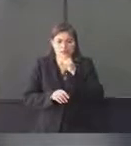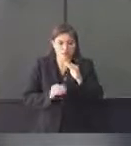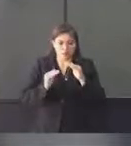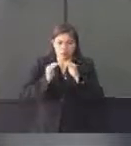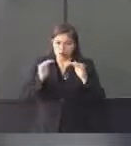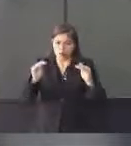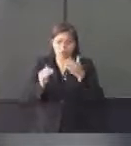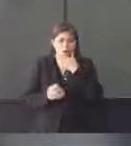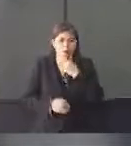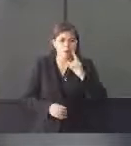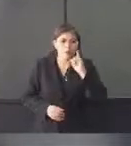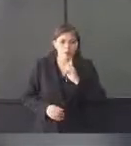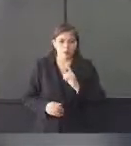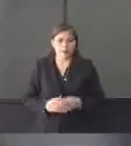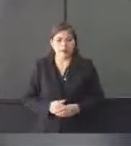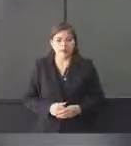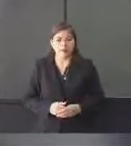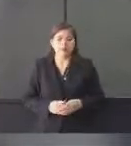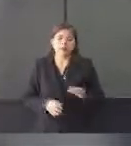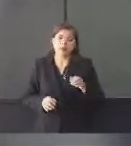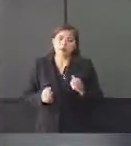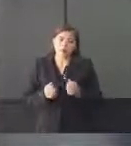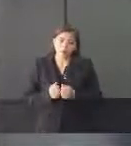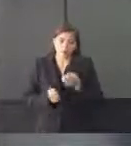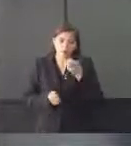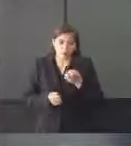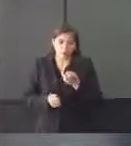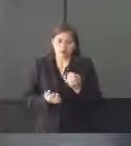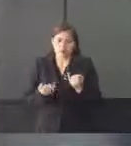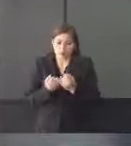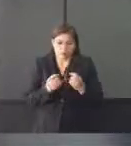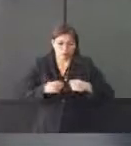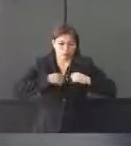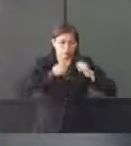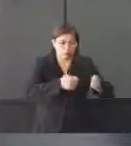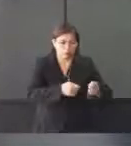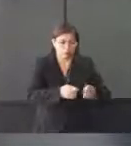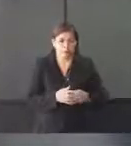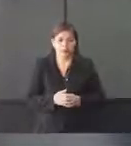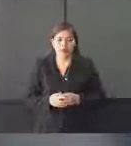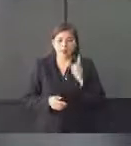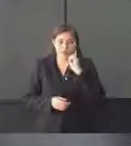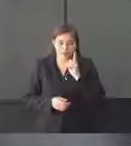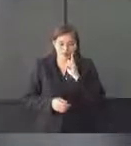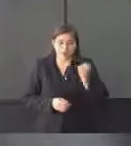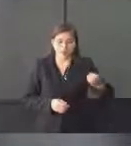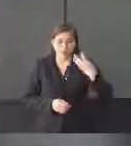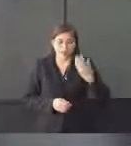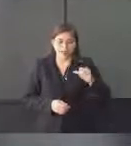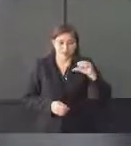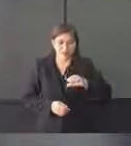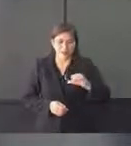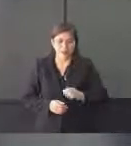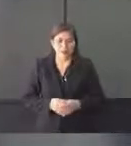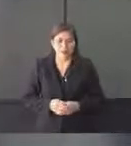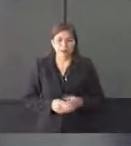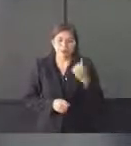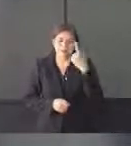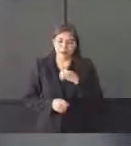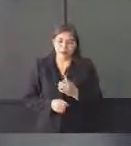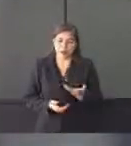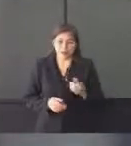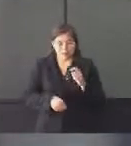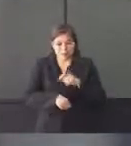integrating recovery agendas for gender equality. I'm going to give the floor to our panelists